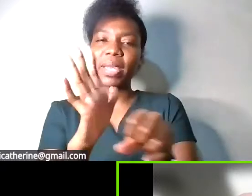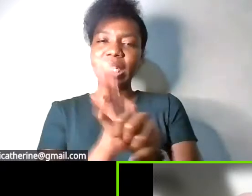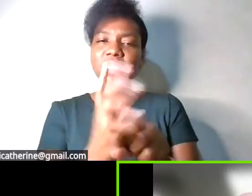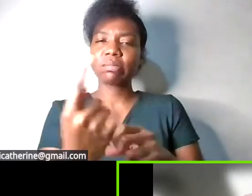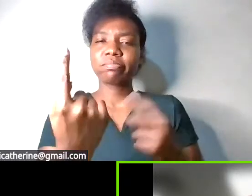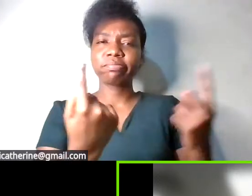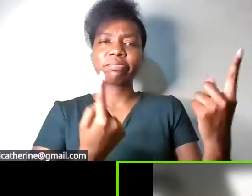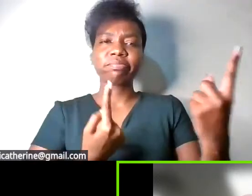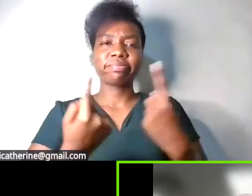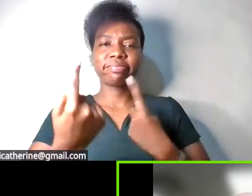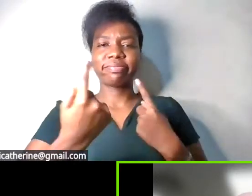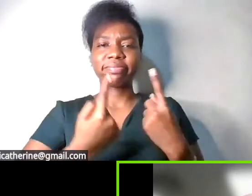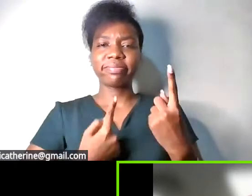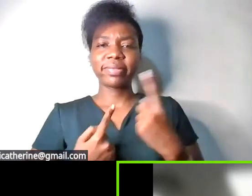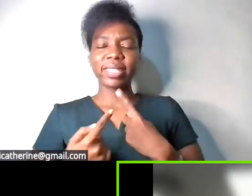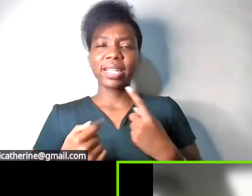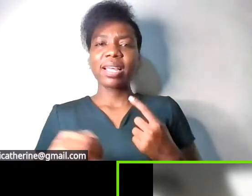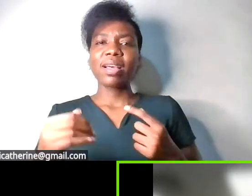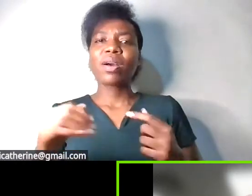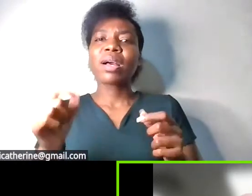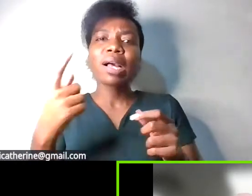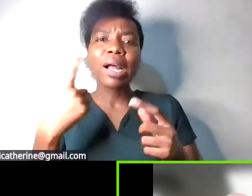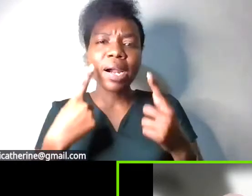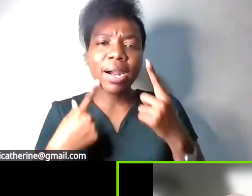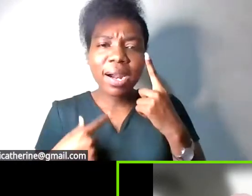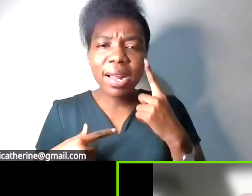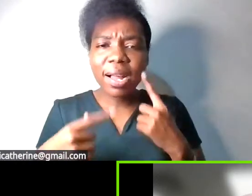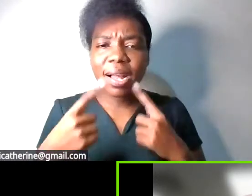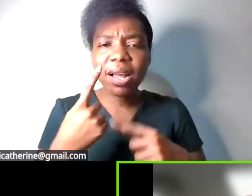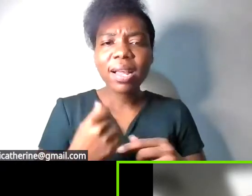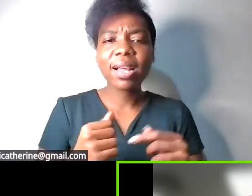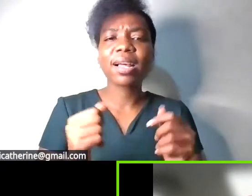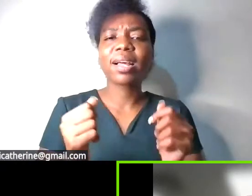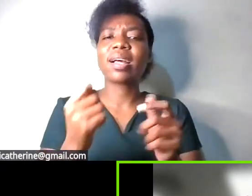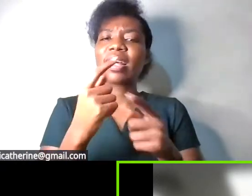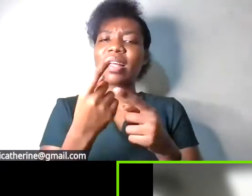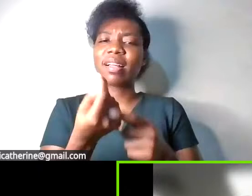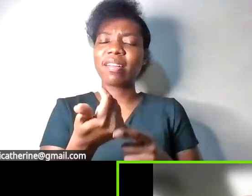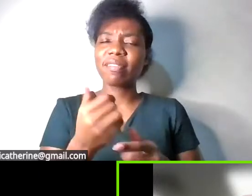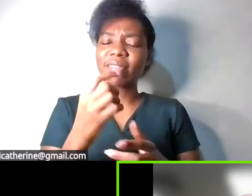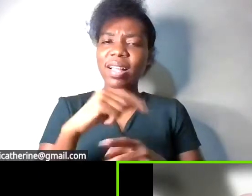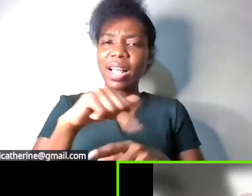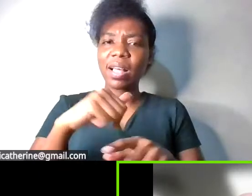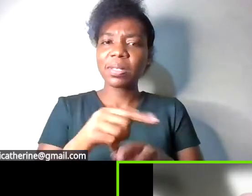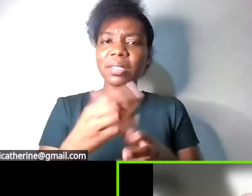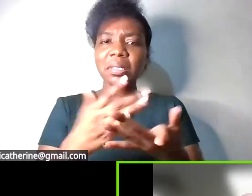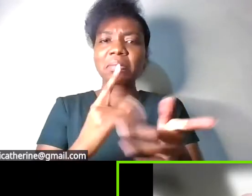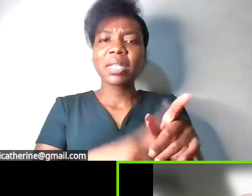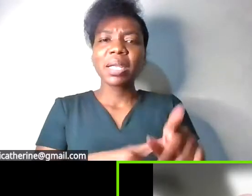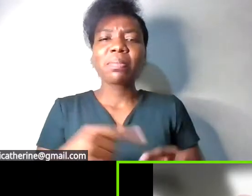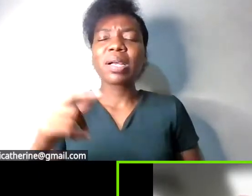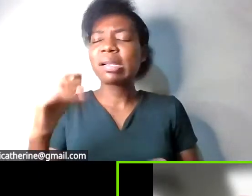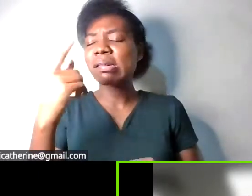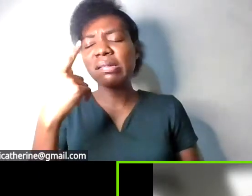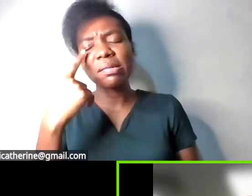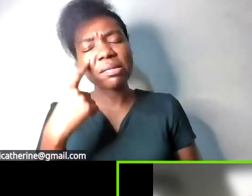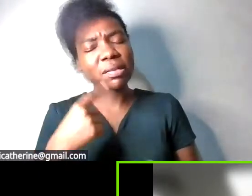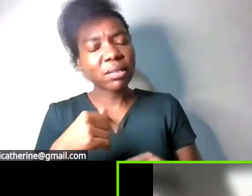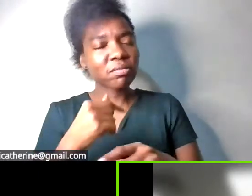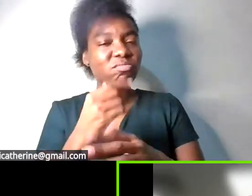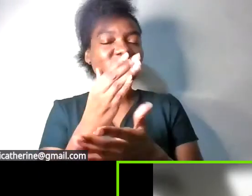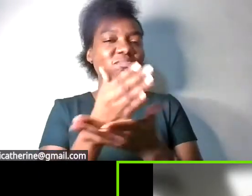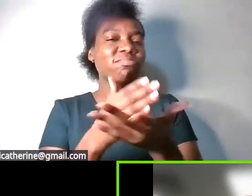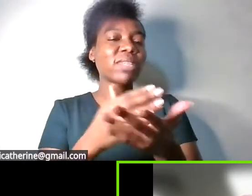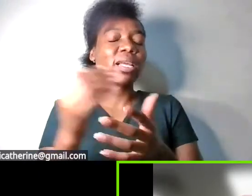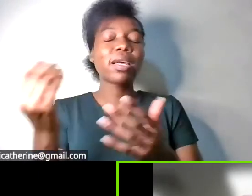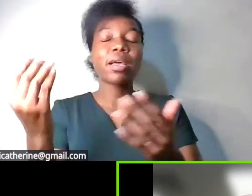for 15 half hour, and then call me in the middle of the night because some of the problem in school,